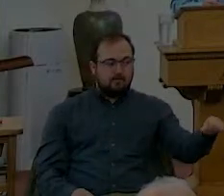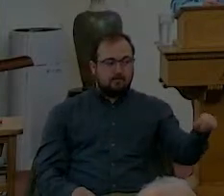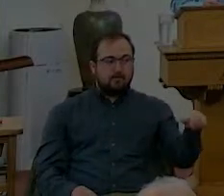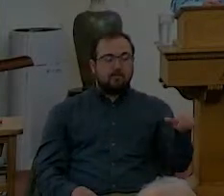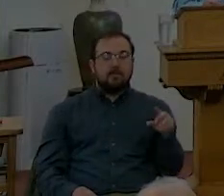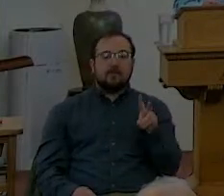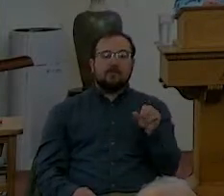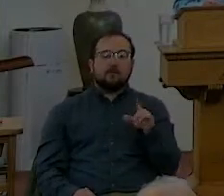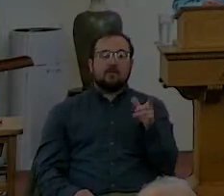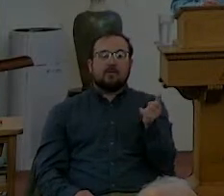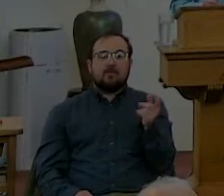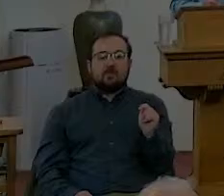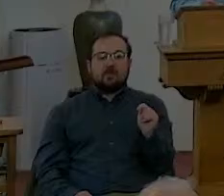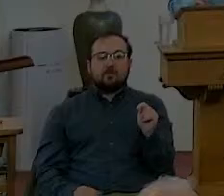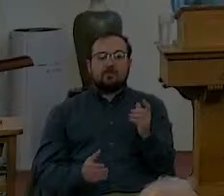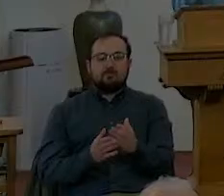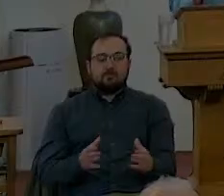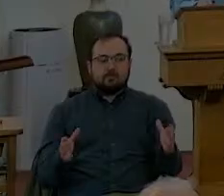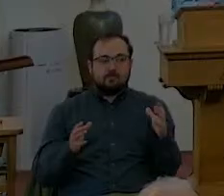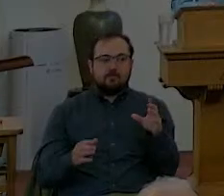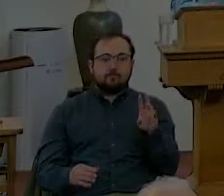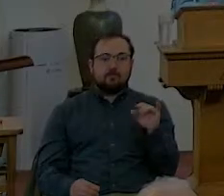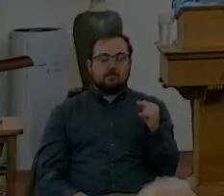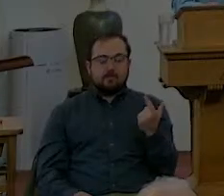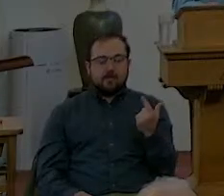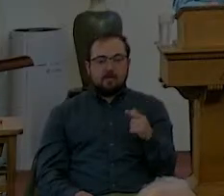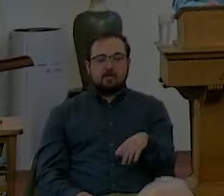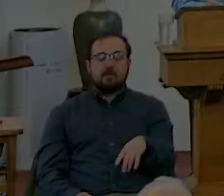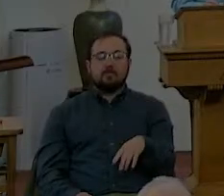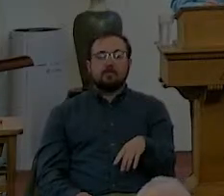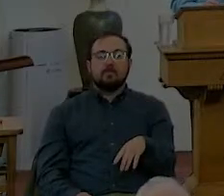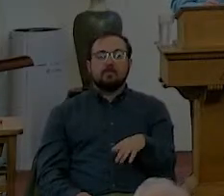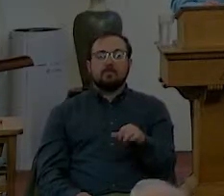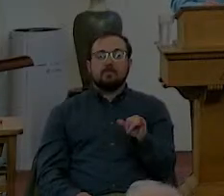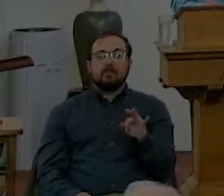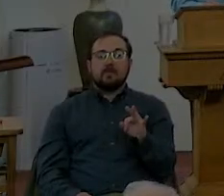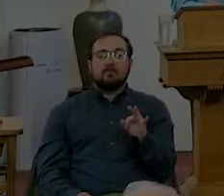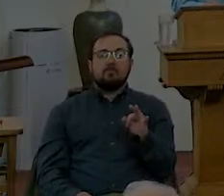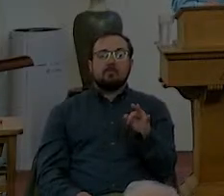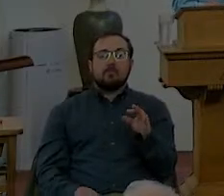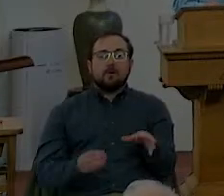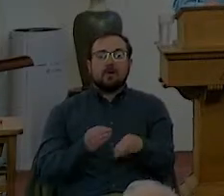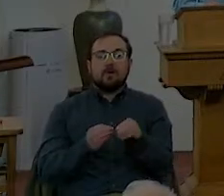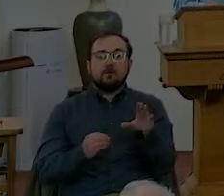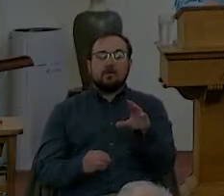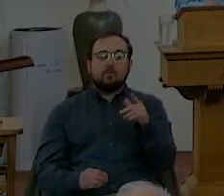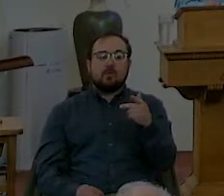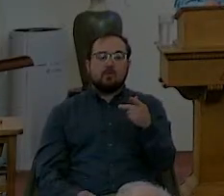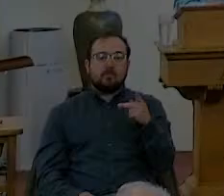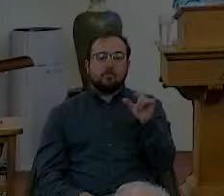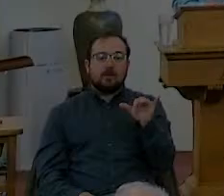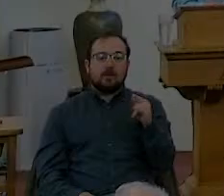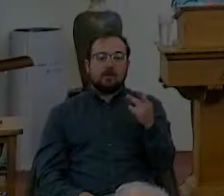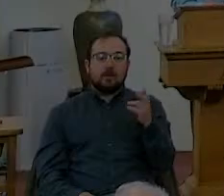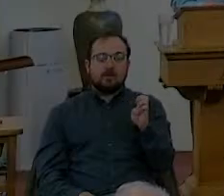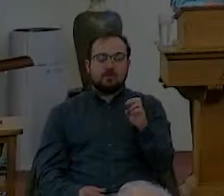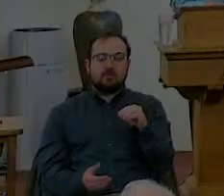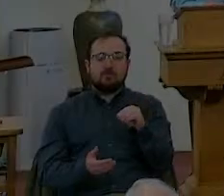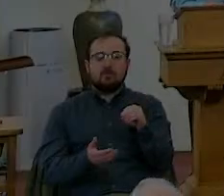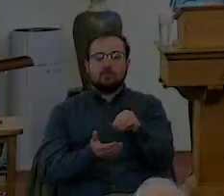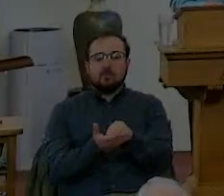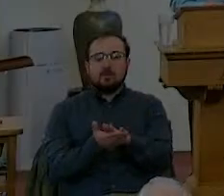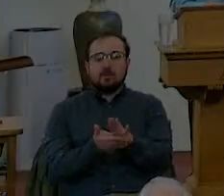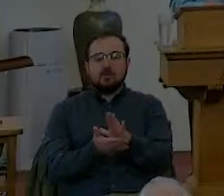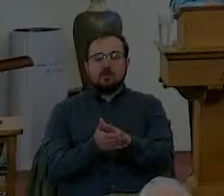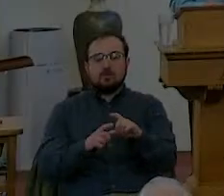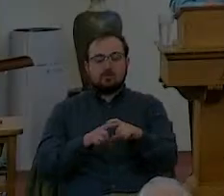velvet bag. If you are contributing to your pledge, be sure to indicate that on your check or